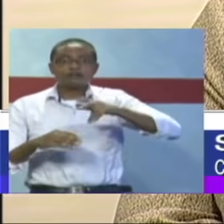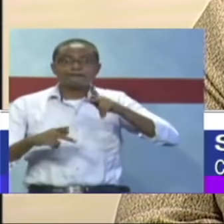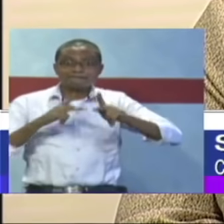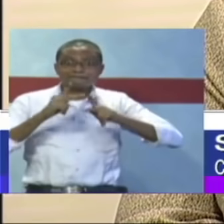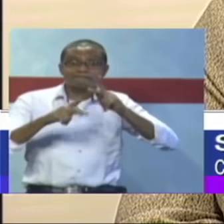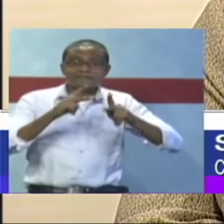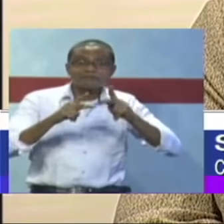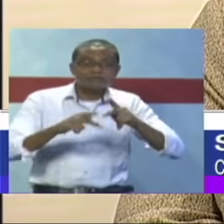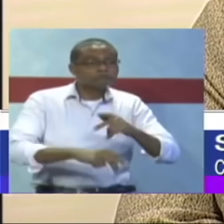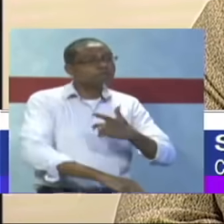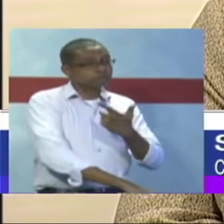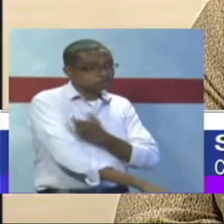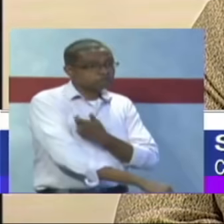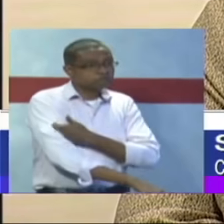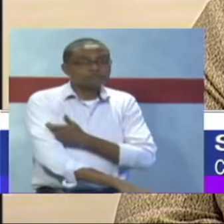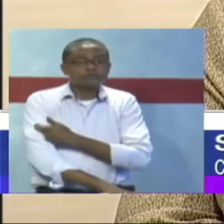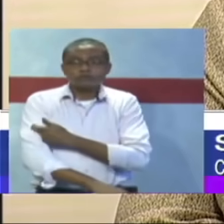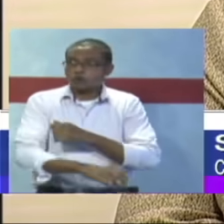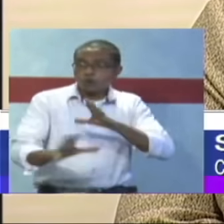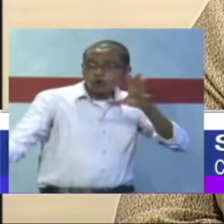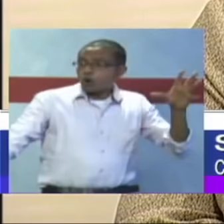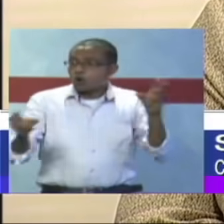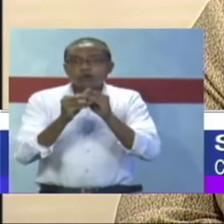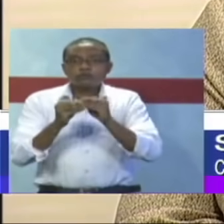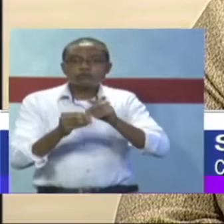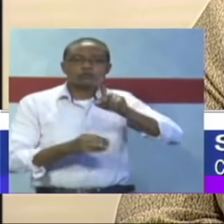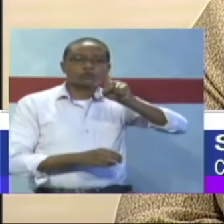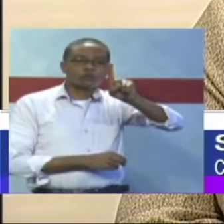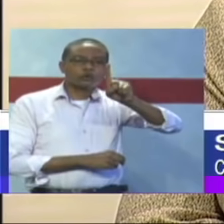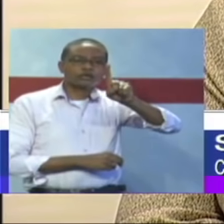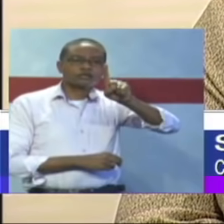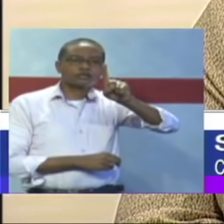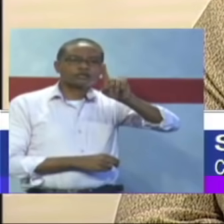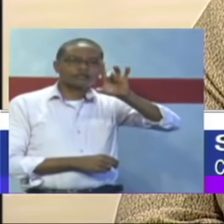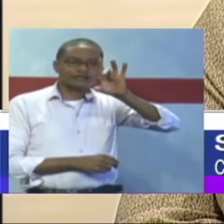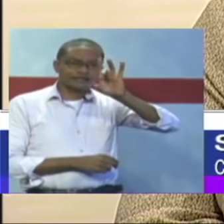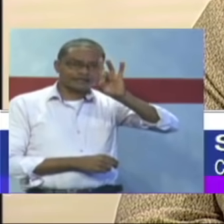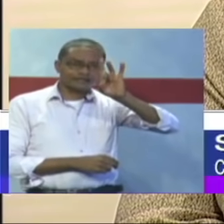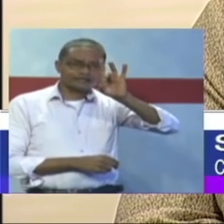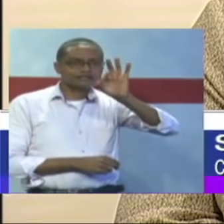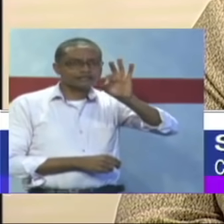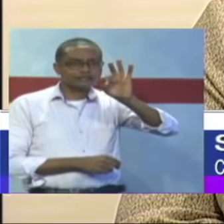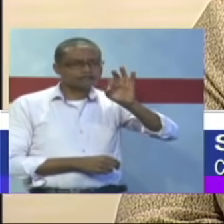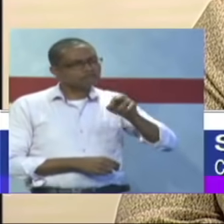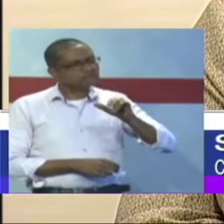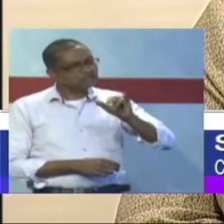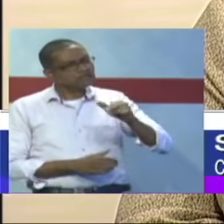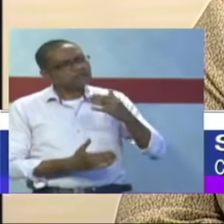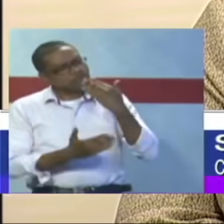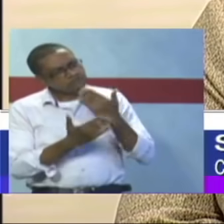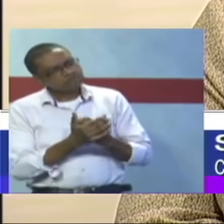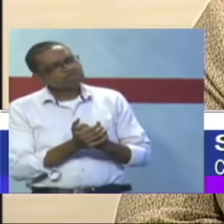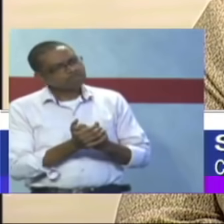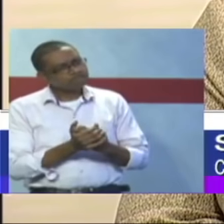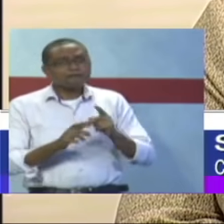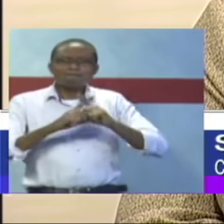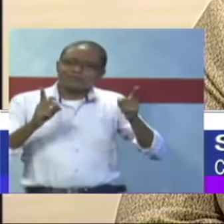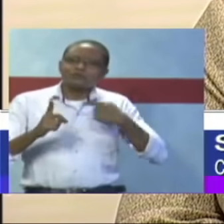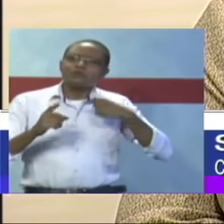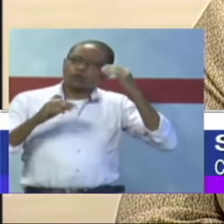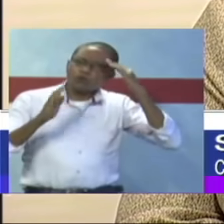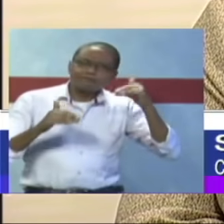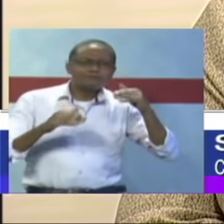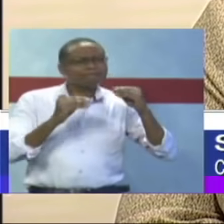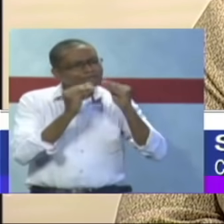number of persons, on both days we would have vaccinated, would have been 189. While this is a good number, we would have been hoping for